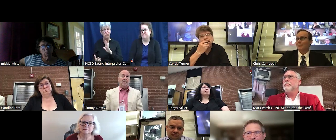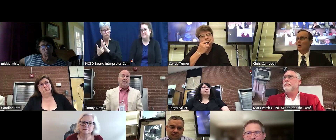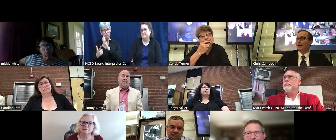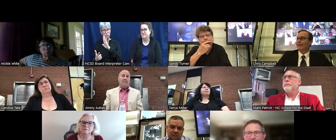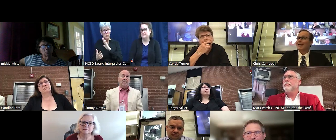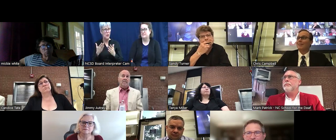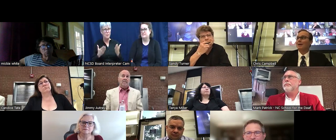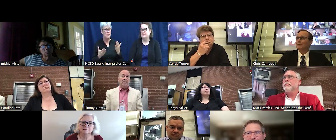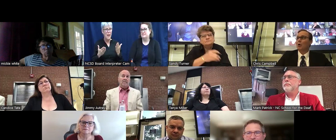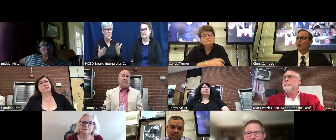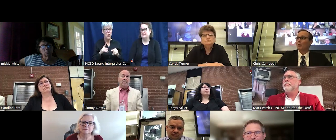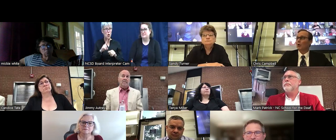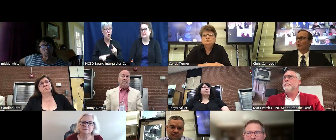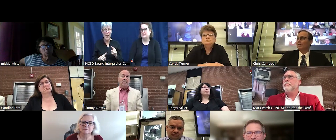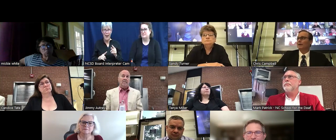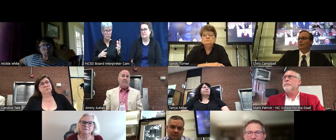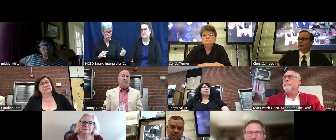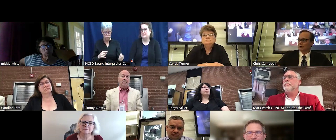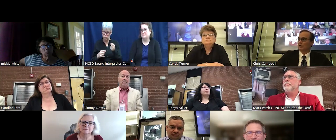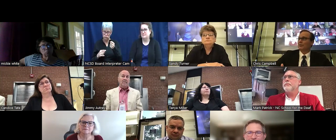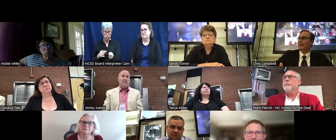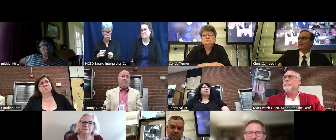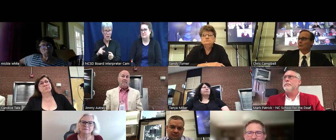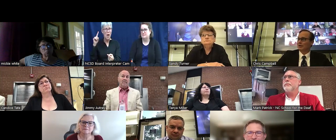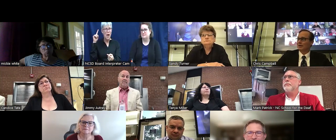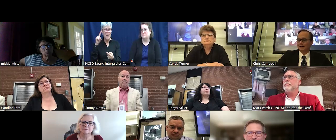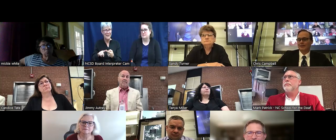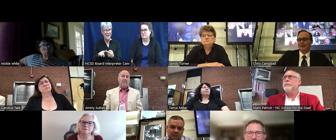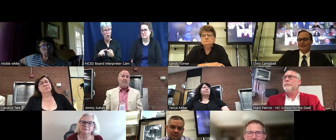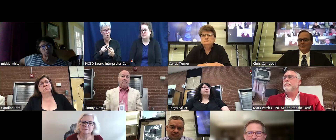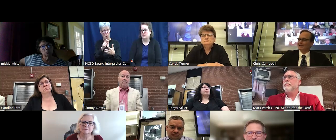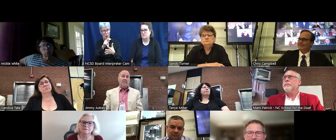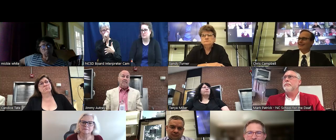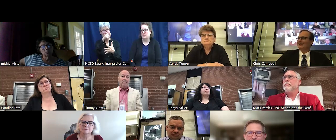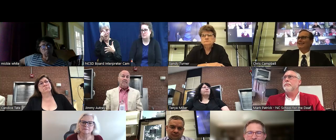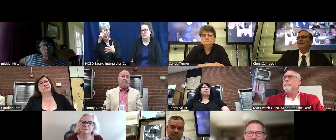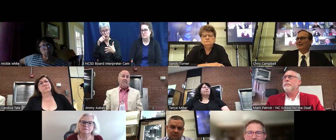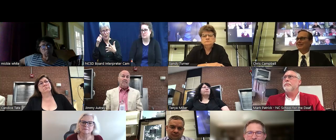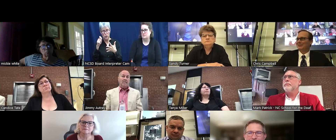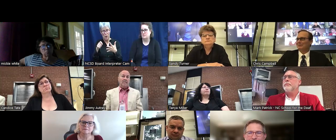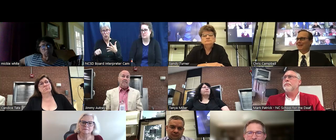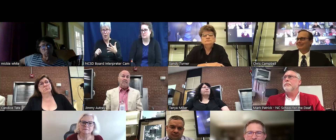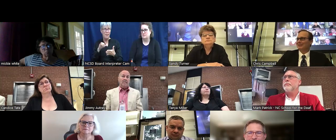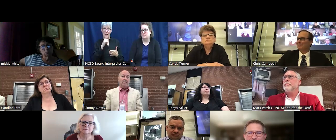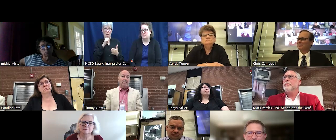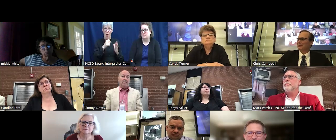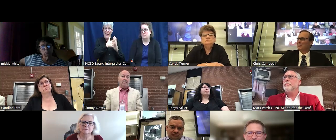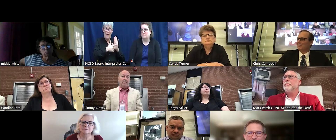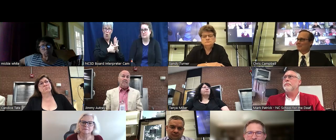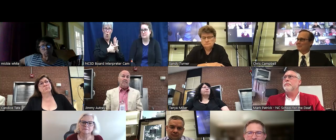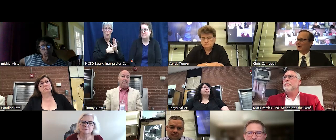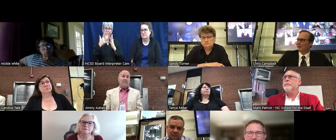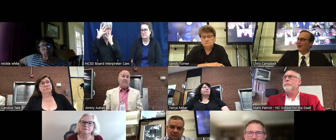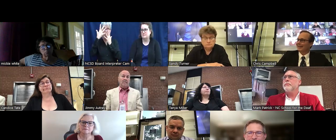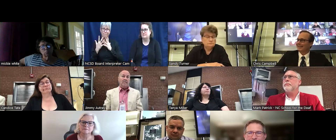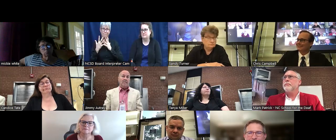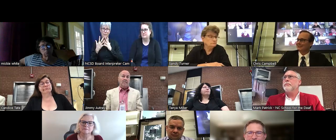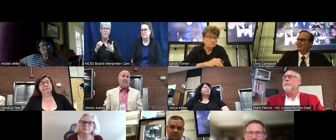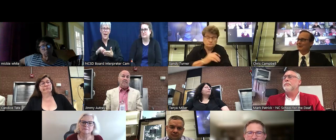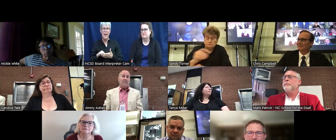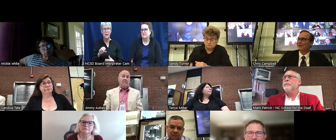them on and let them start work until certain things are done? That's not a legal issue. That's unfortunately more of a